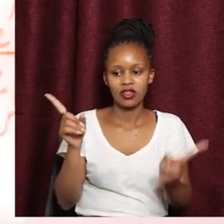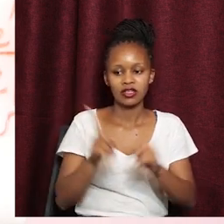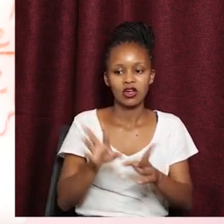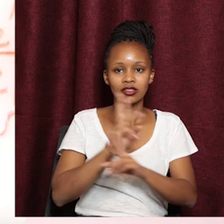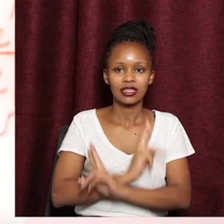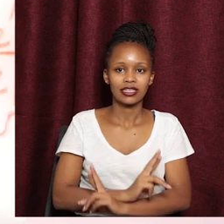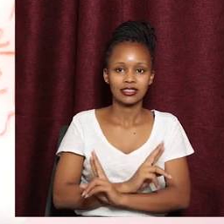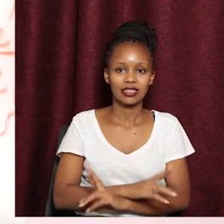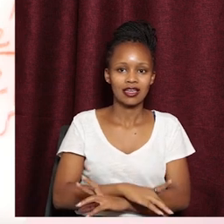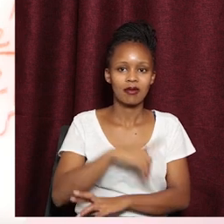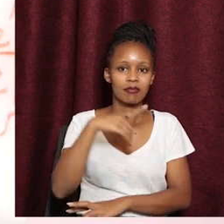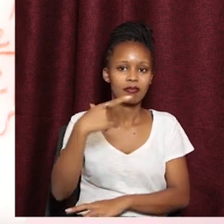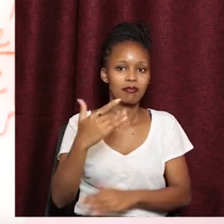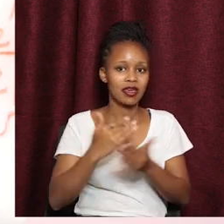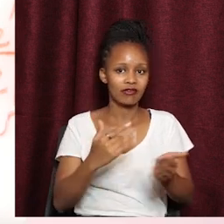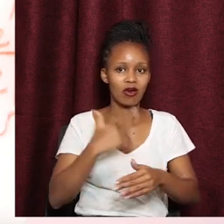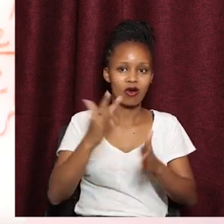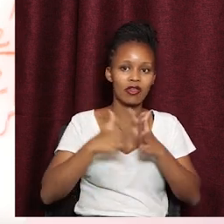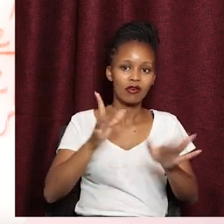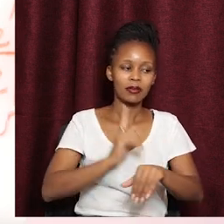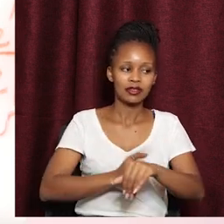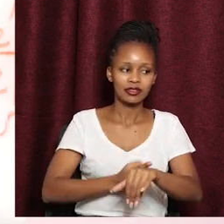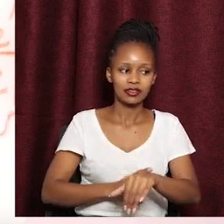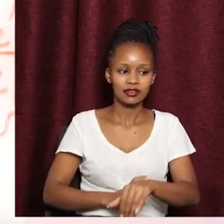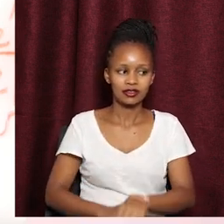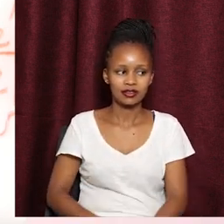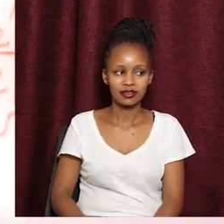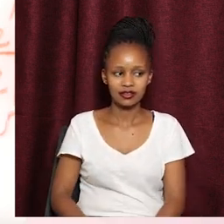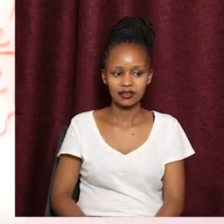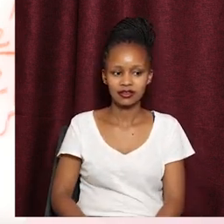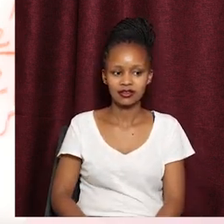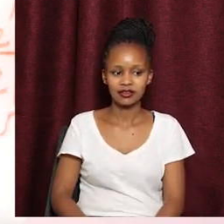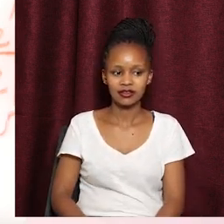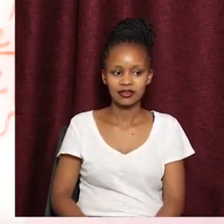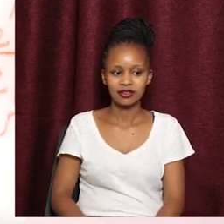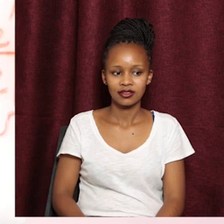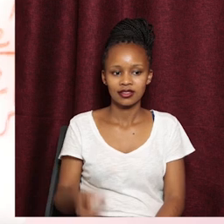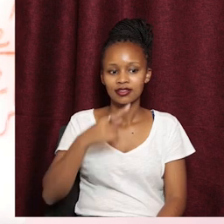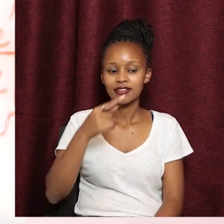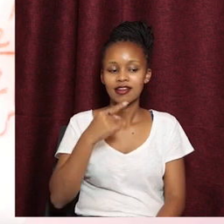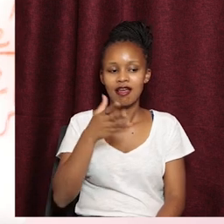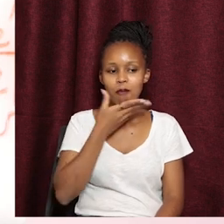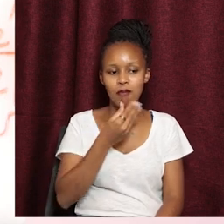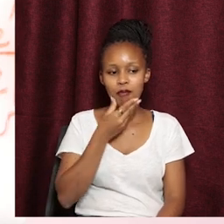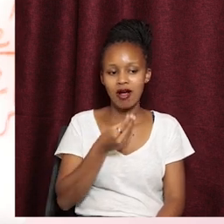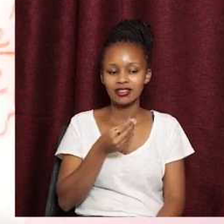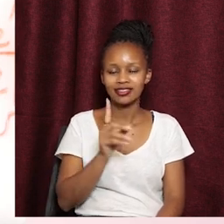the extra time, so the coach was hard telling the boys, "Boys, let us do